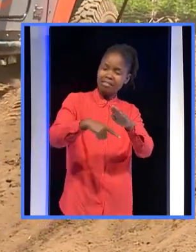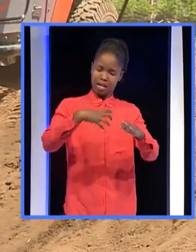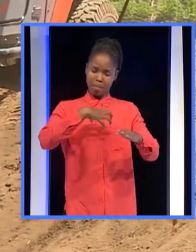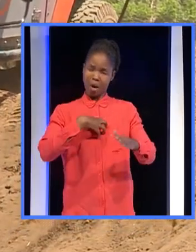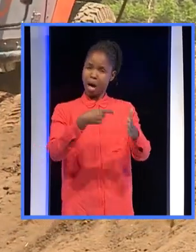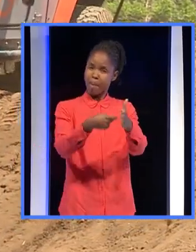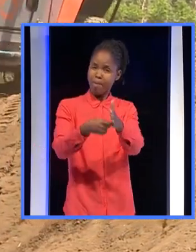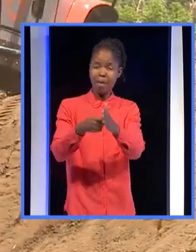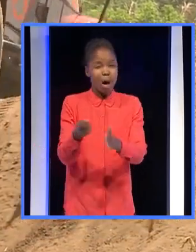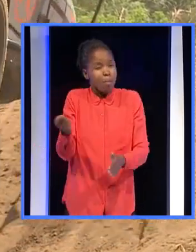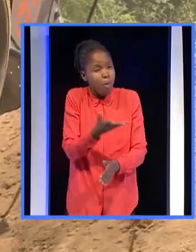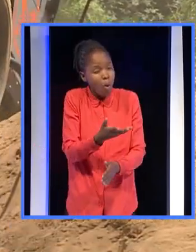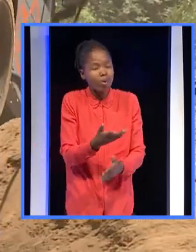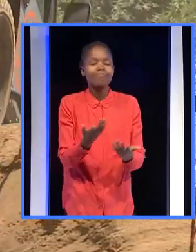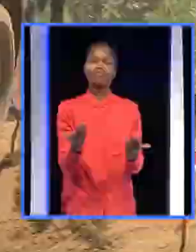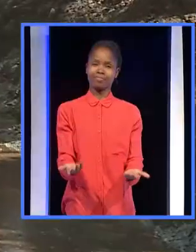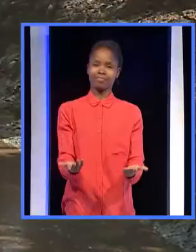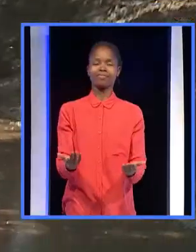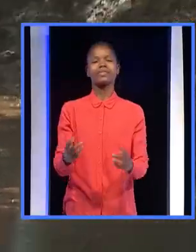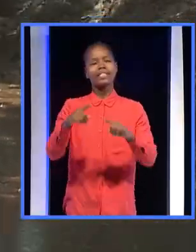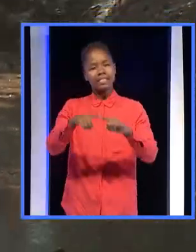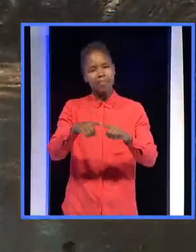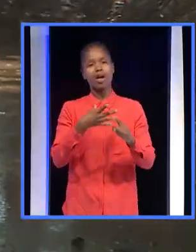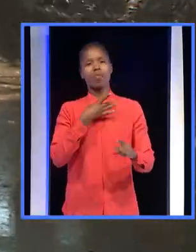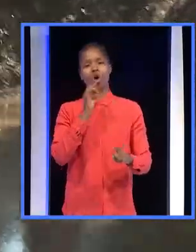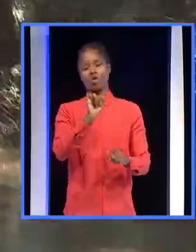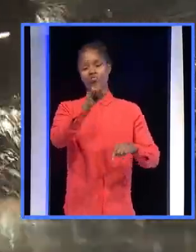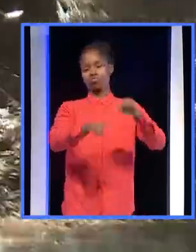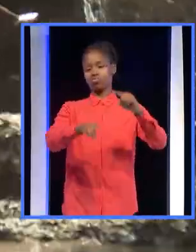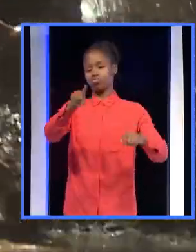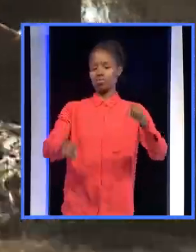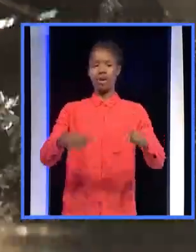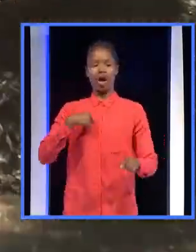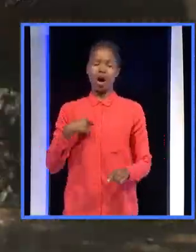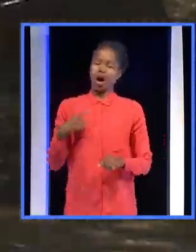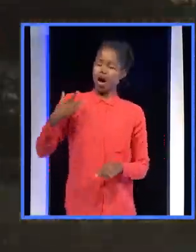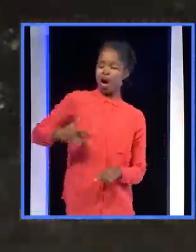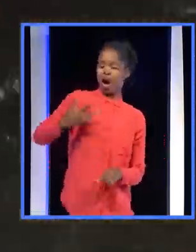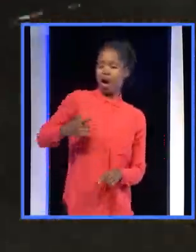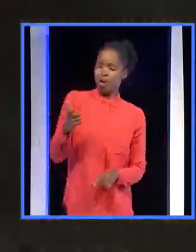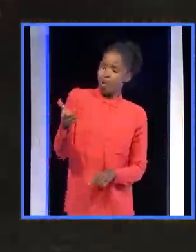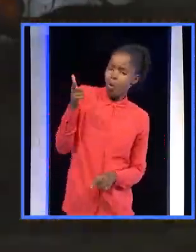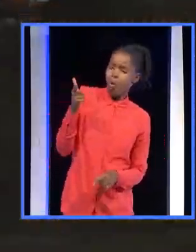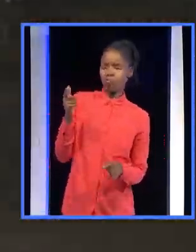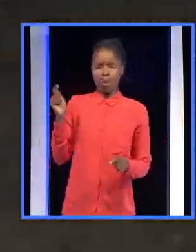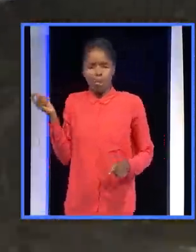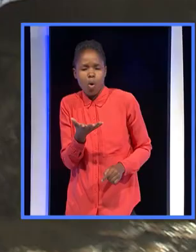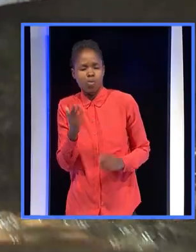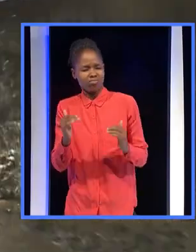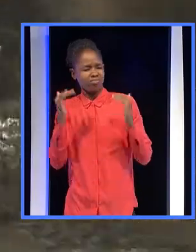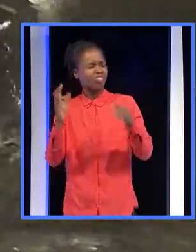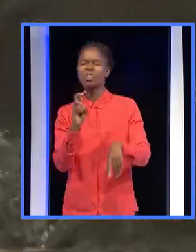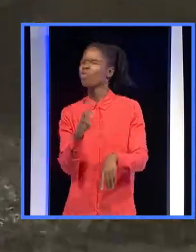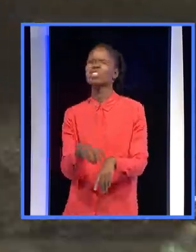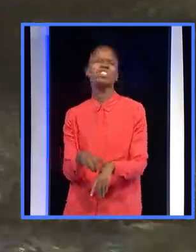So again, you can decide what you drive. You don't have to drive the nicest car or the best 4x4 to be able to enjoy the